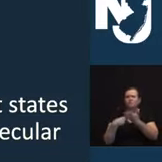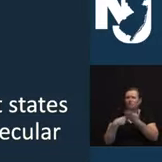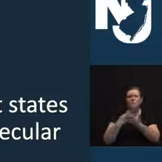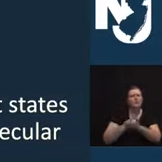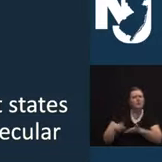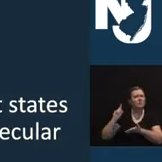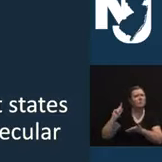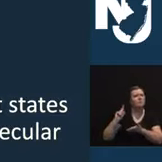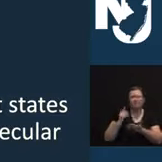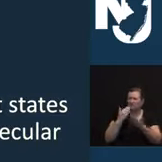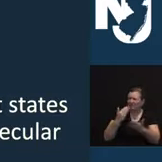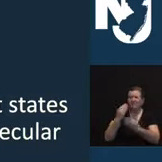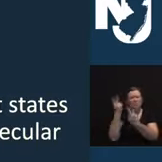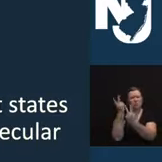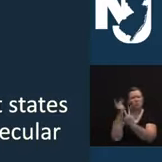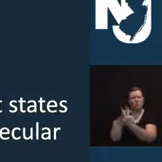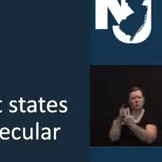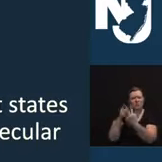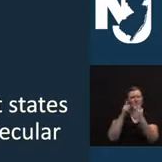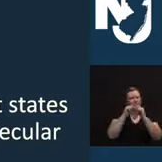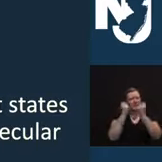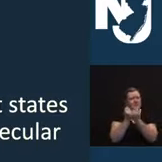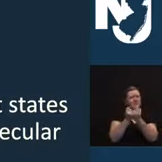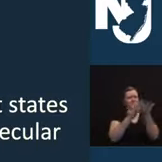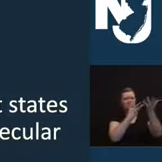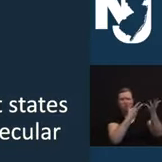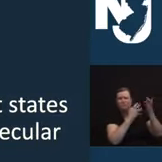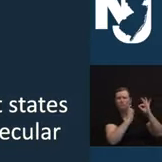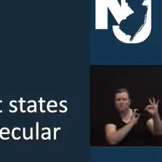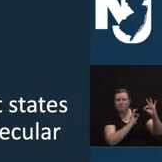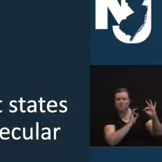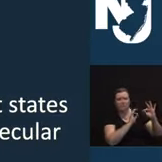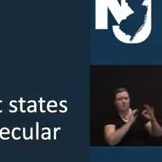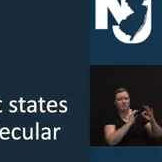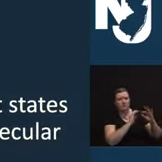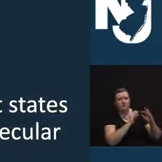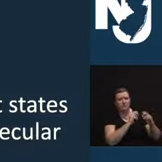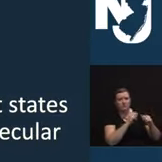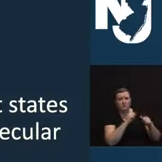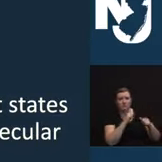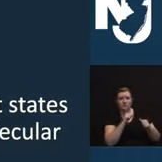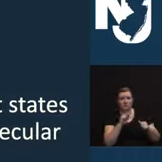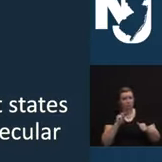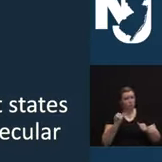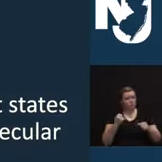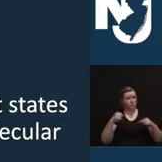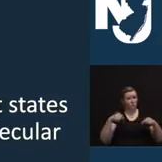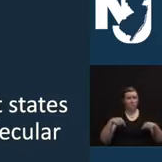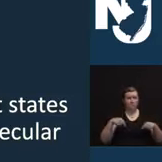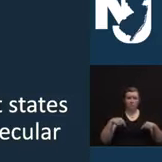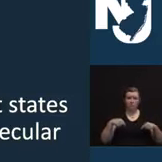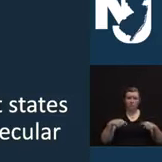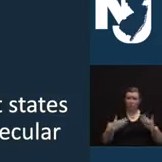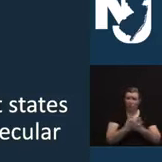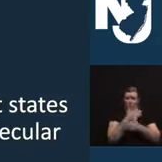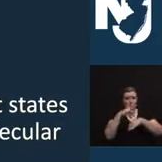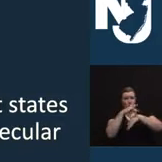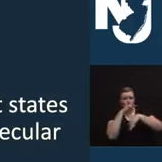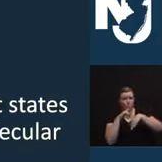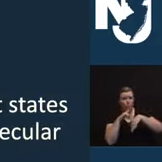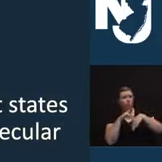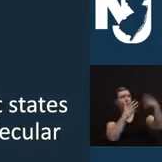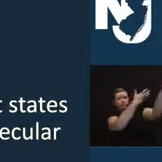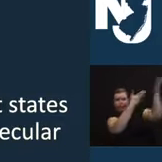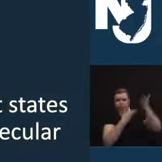Jersey atop the list of states when it comes to putting vital new resources into the field. I've also spoken, as